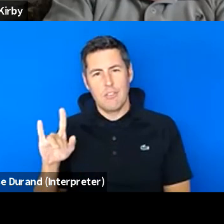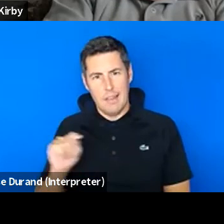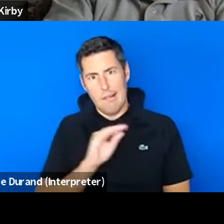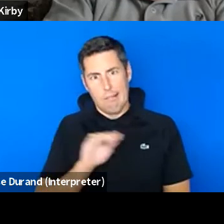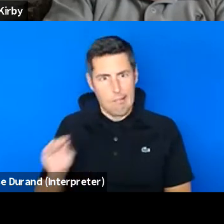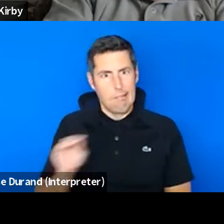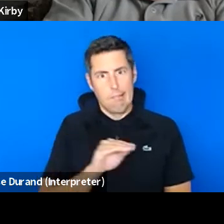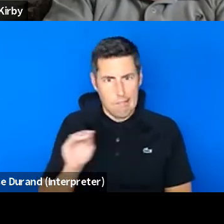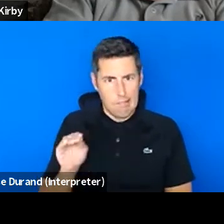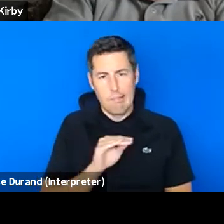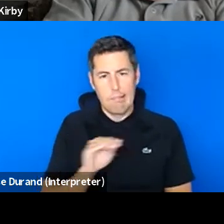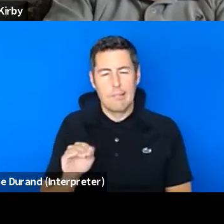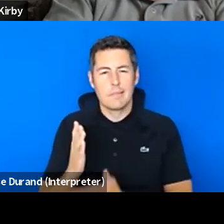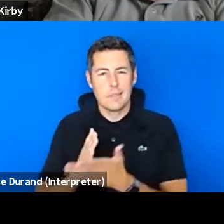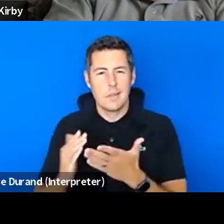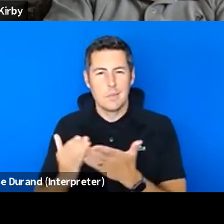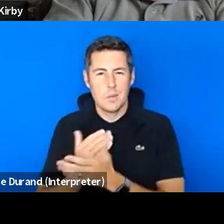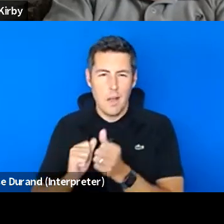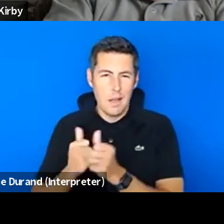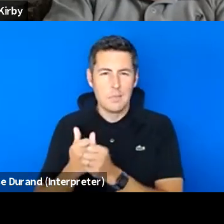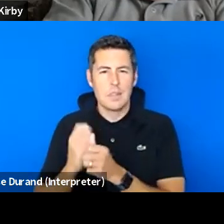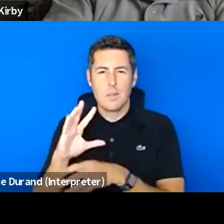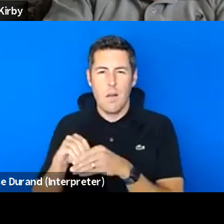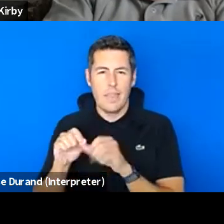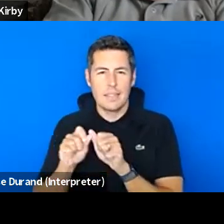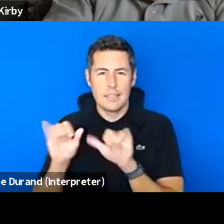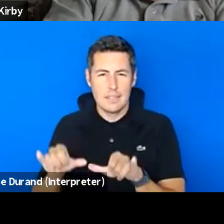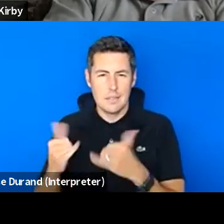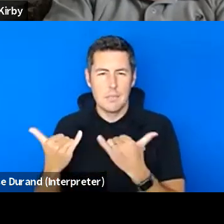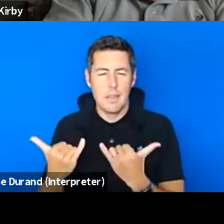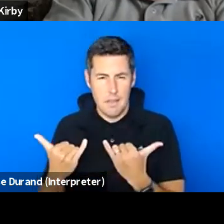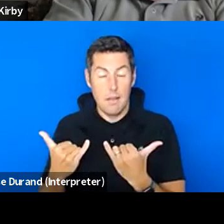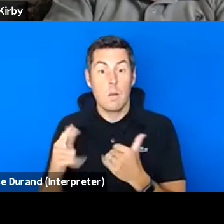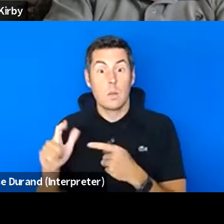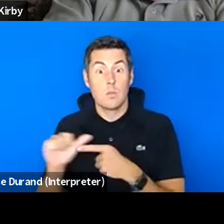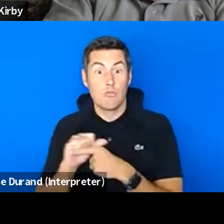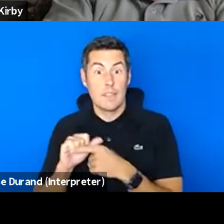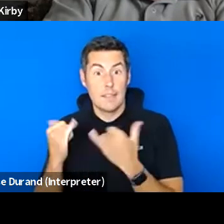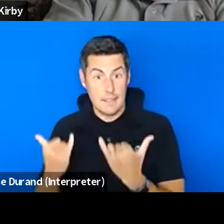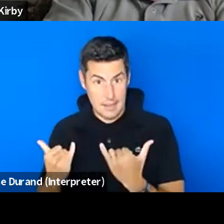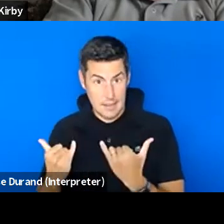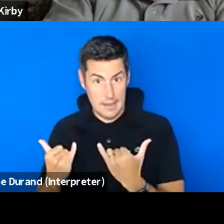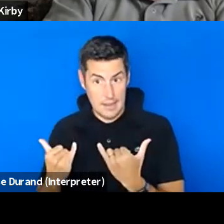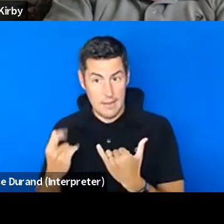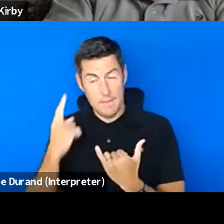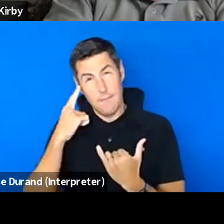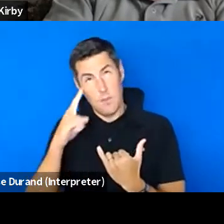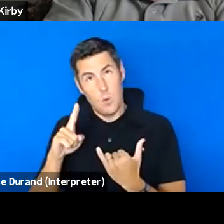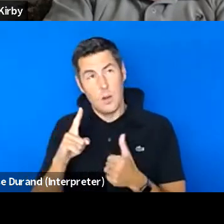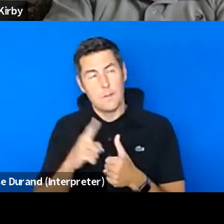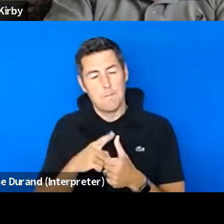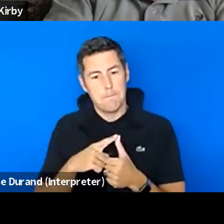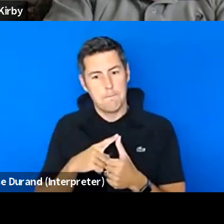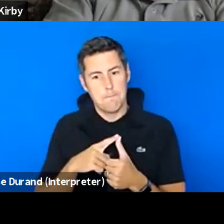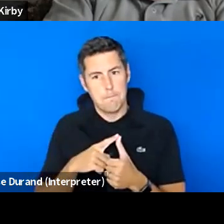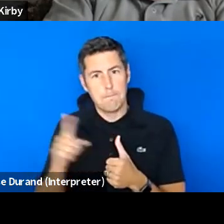and new curriculum. We've put that all into the system. They're doing training today for